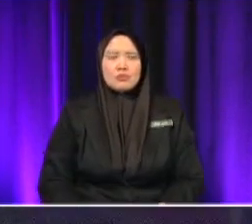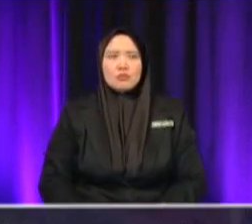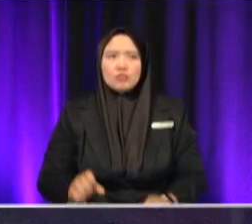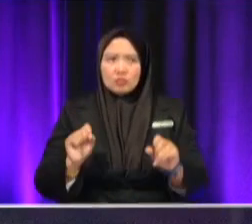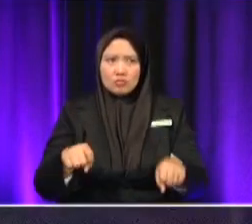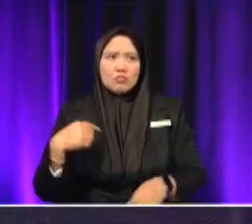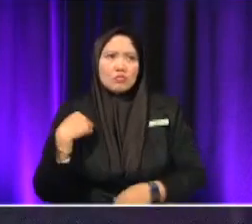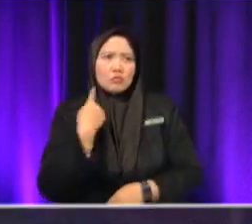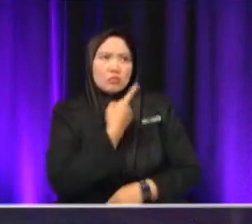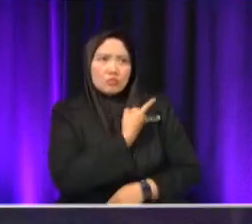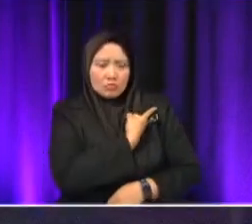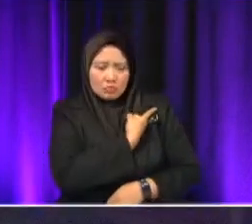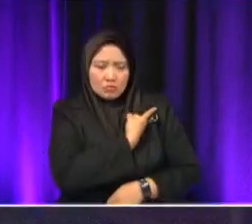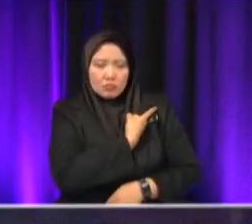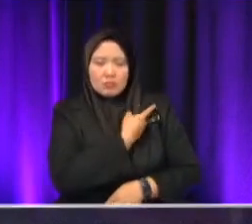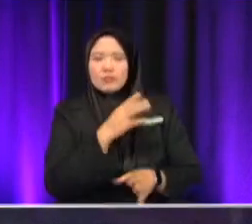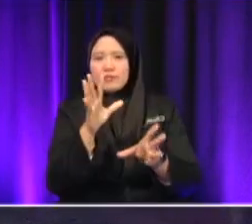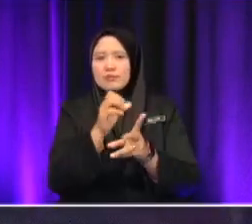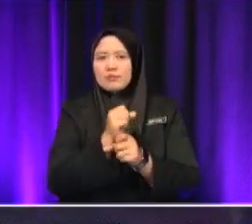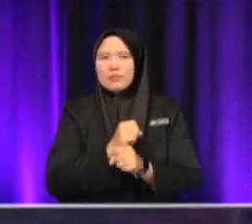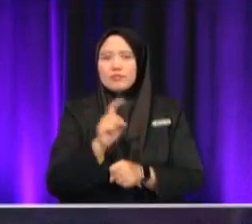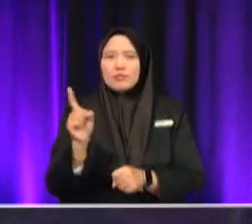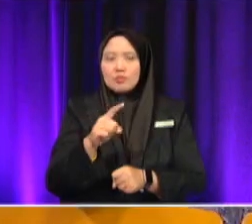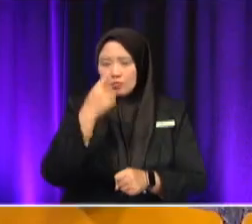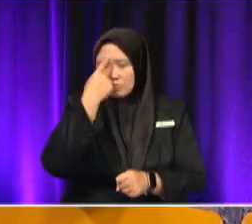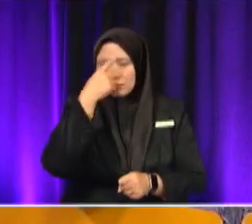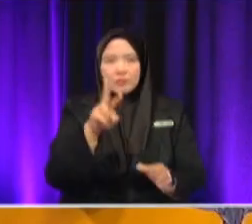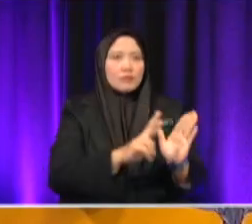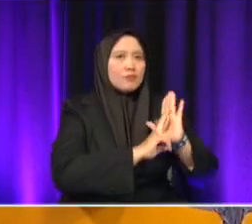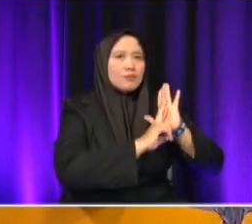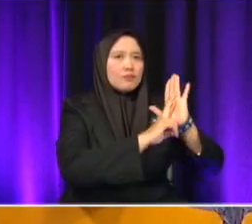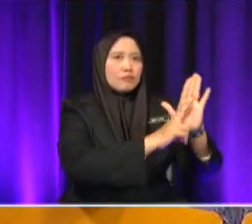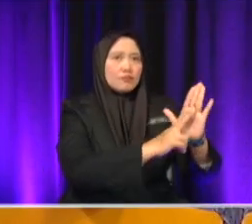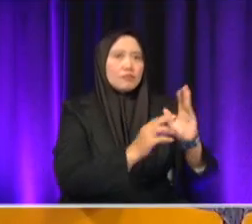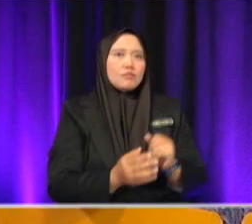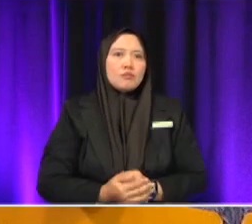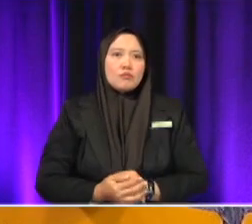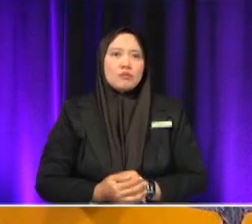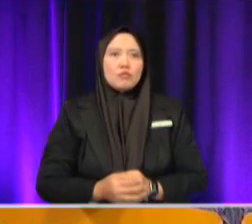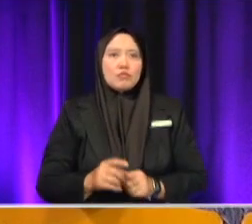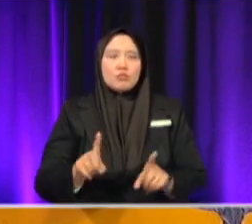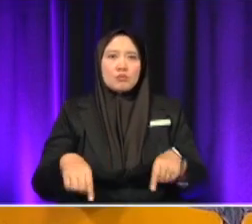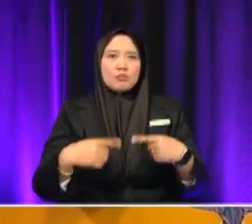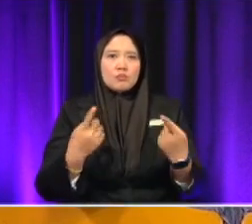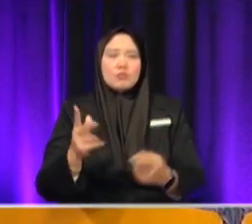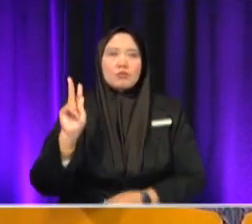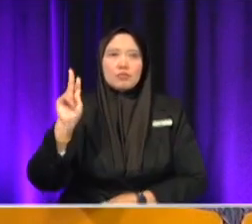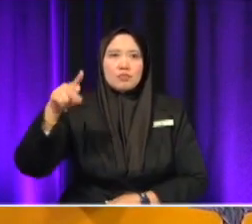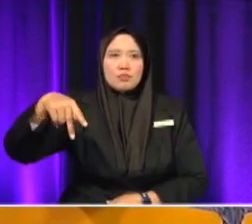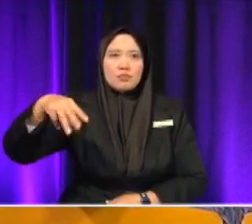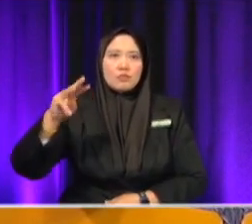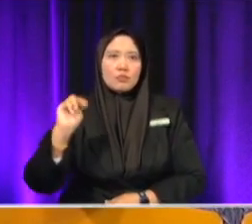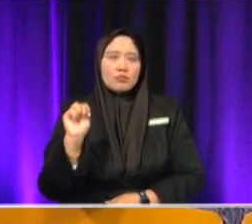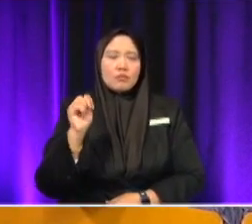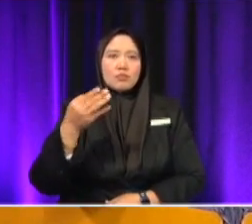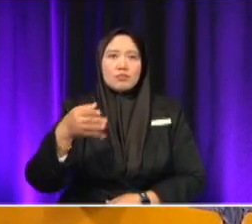watching, they can access extra materials for revisions? Okay, they could definitely access KPM's The Lima portal. There's